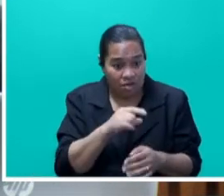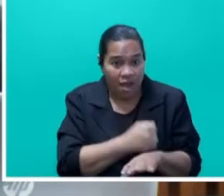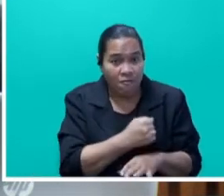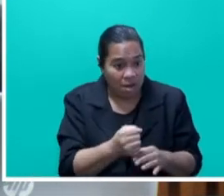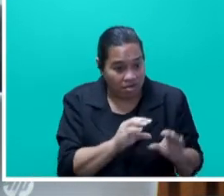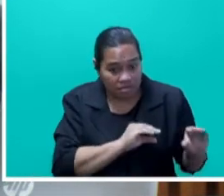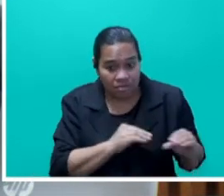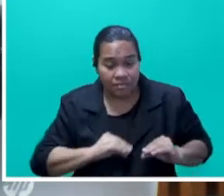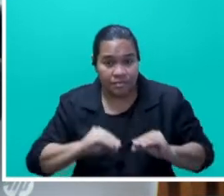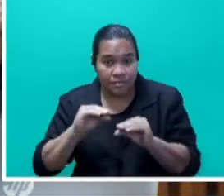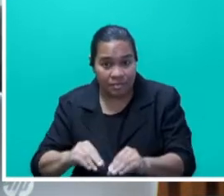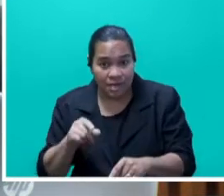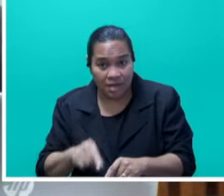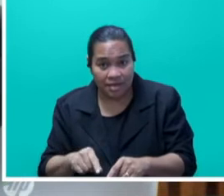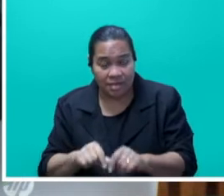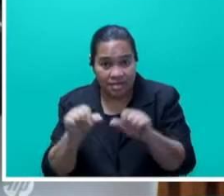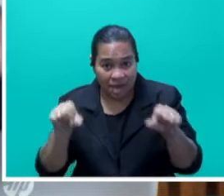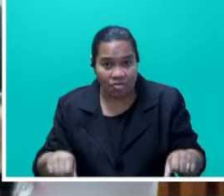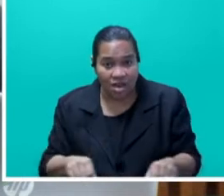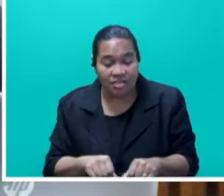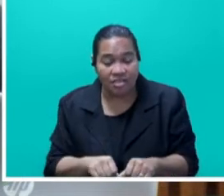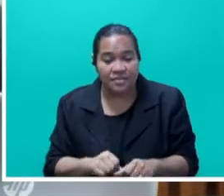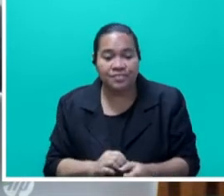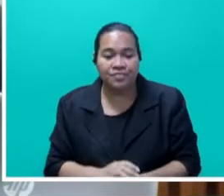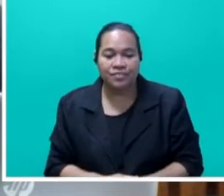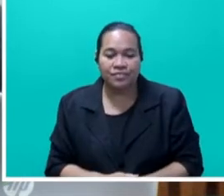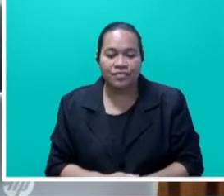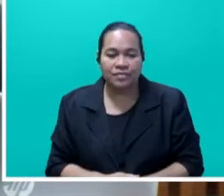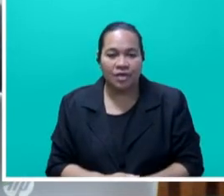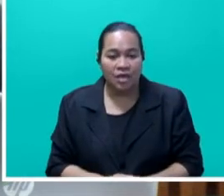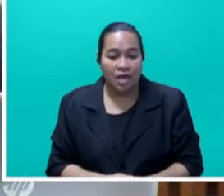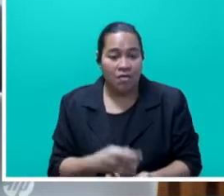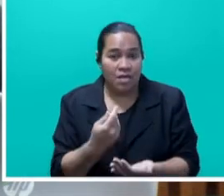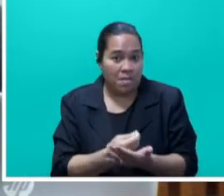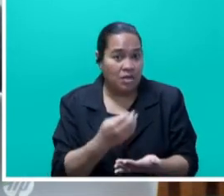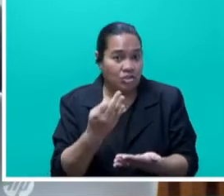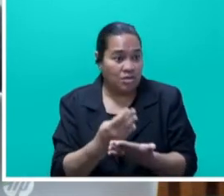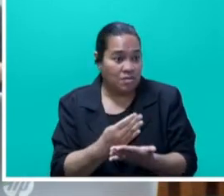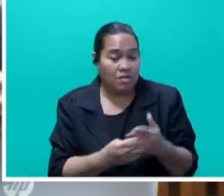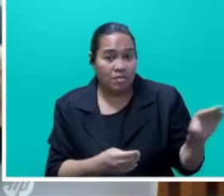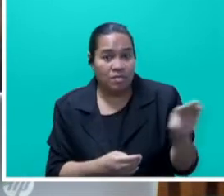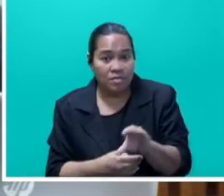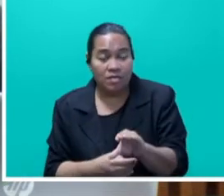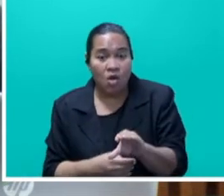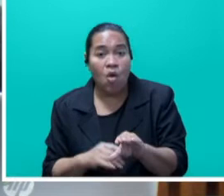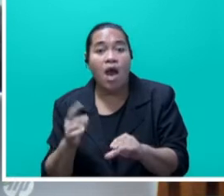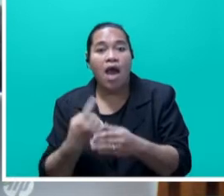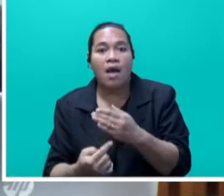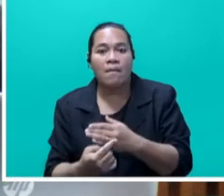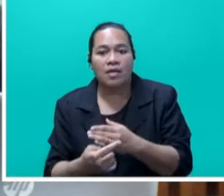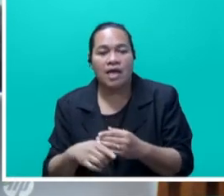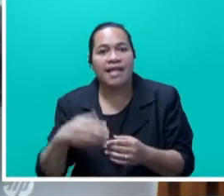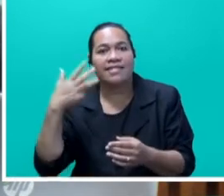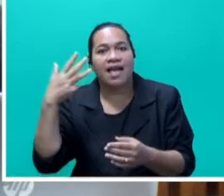in agriculture, meaning government's agriculture ministry's budgetary allocation, resulted in $9 an output,